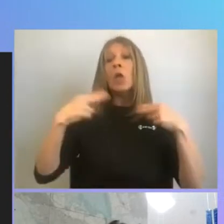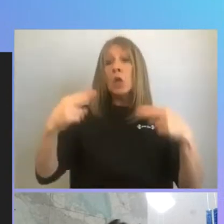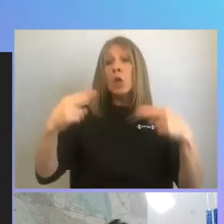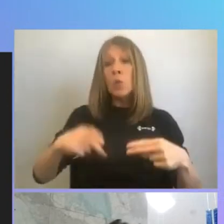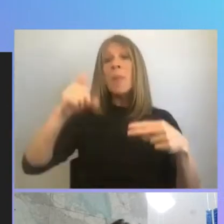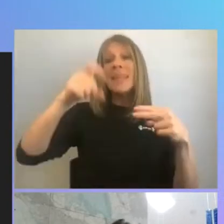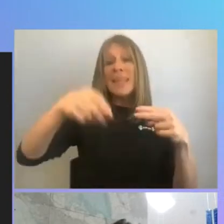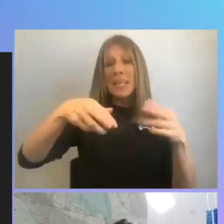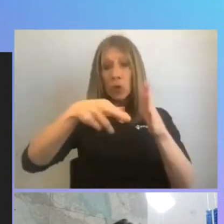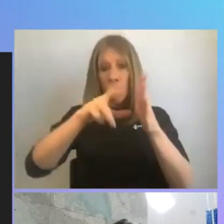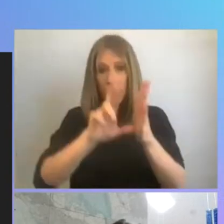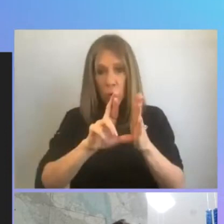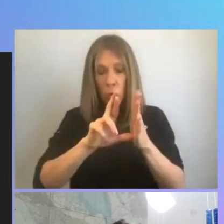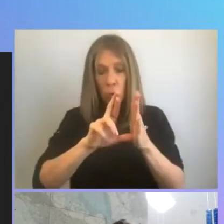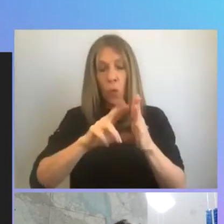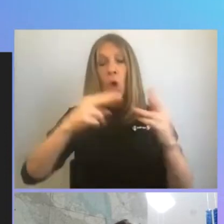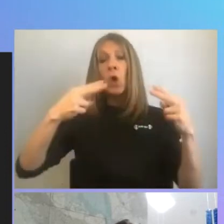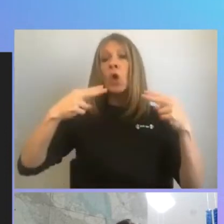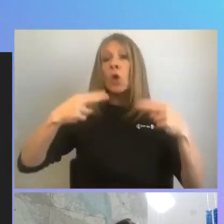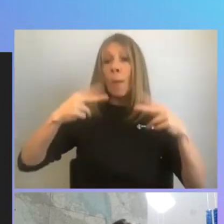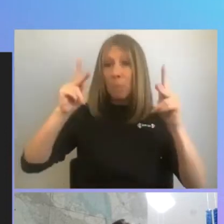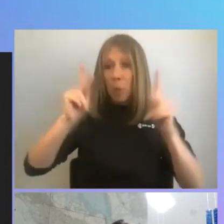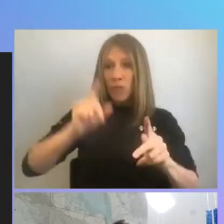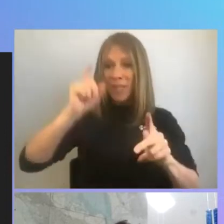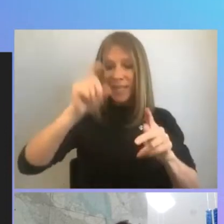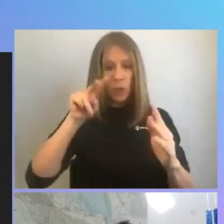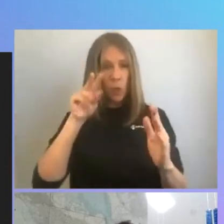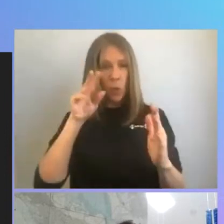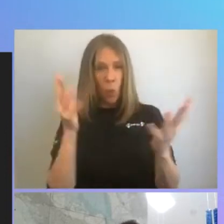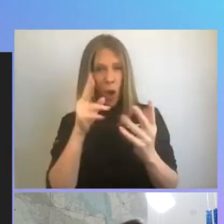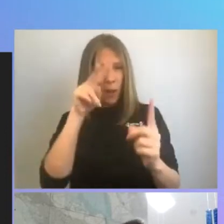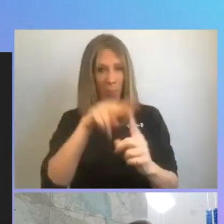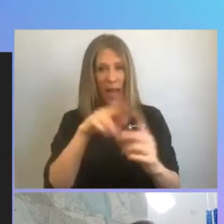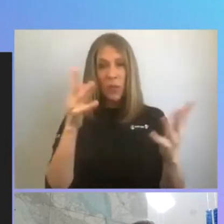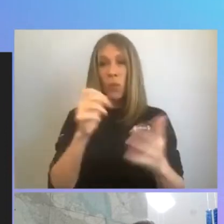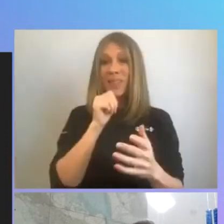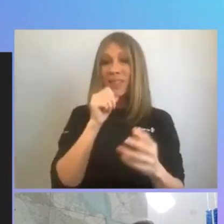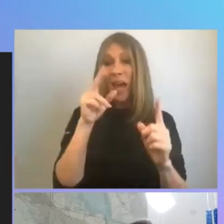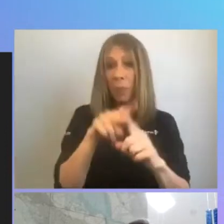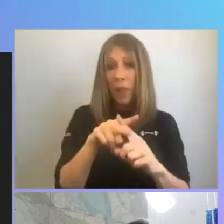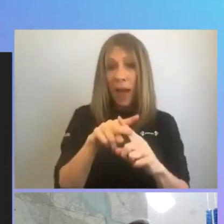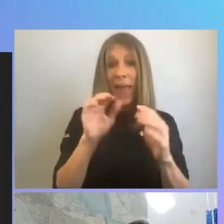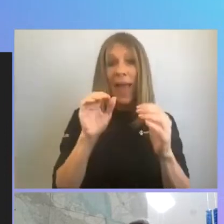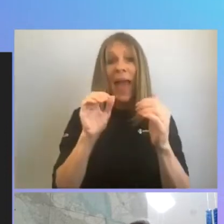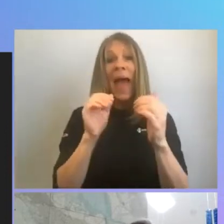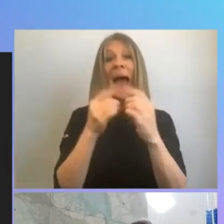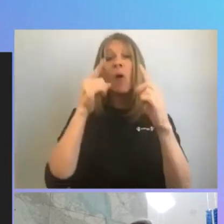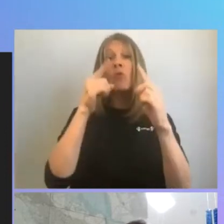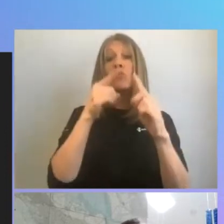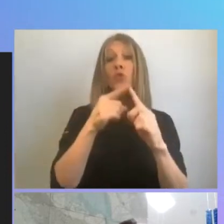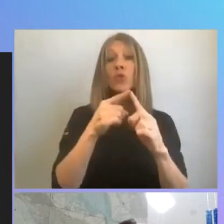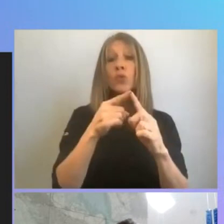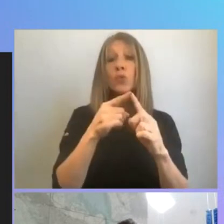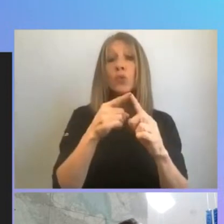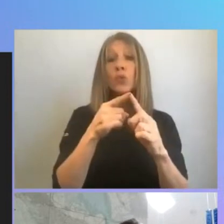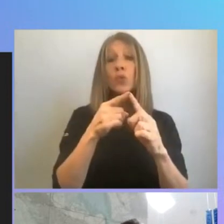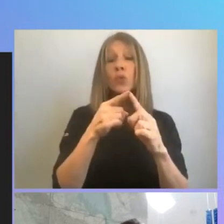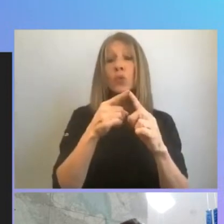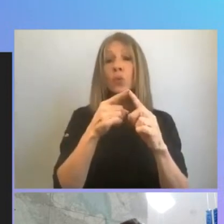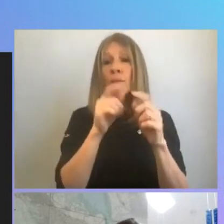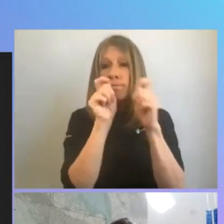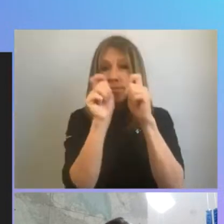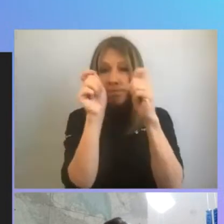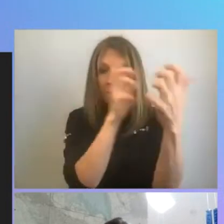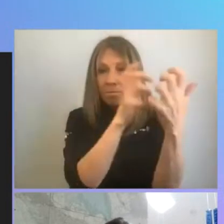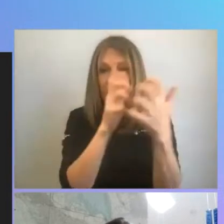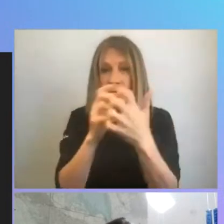A human has to decide what applies, what doesn't apply, how to customize it for